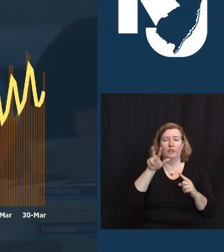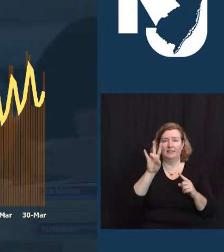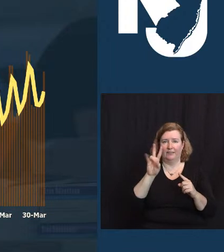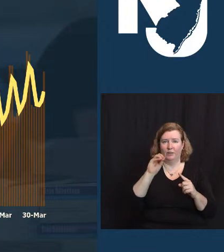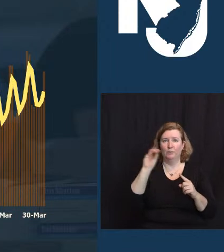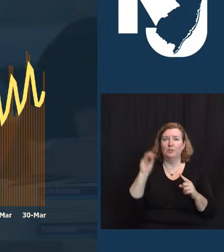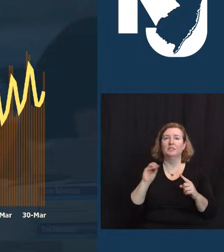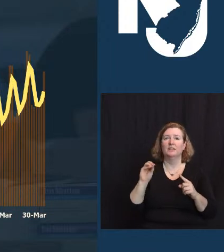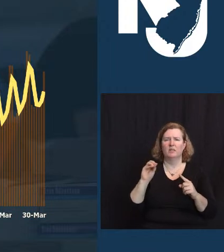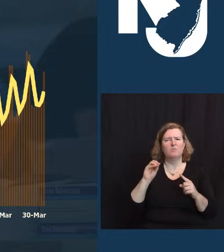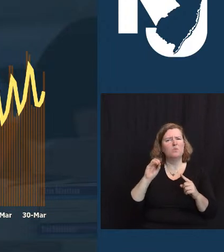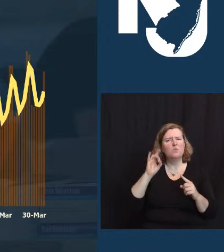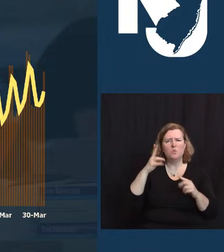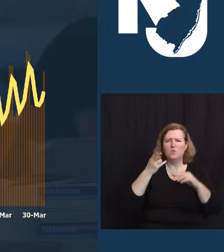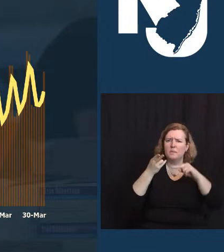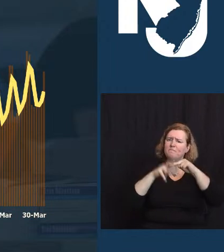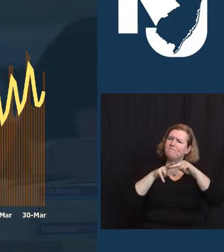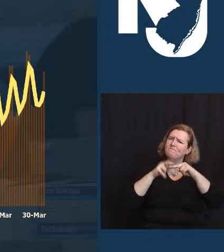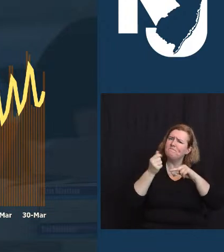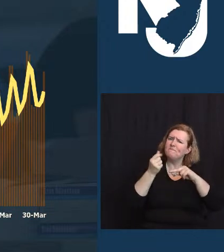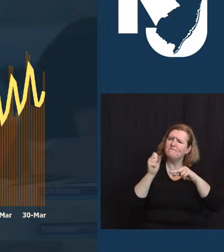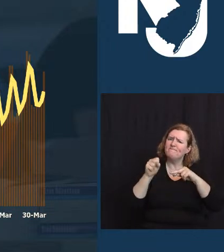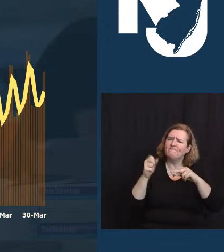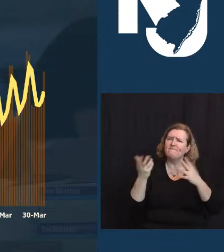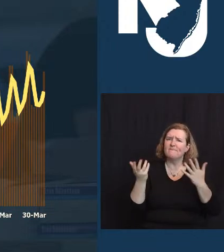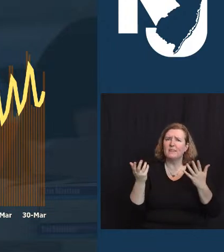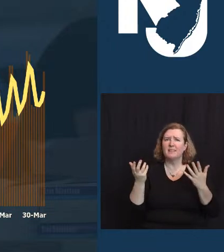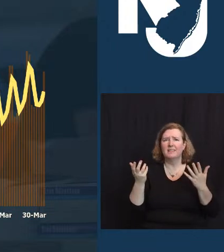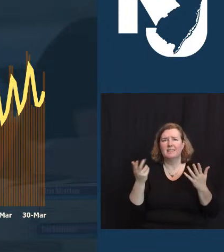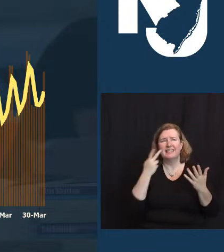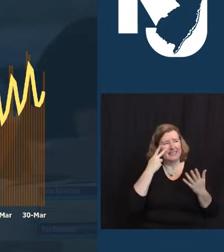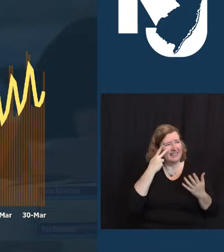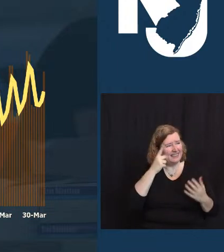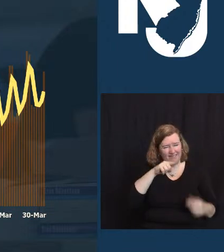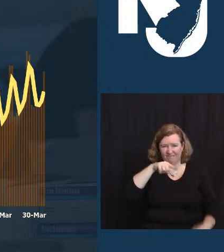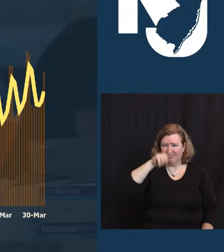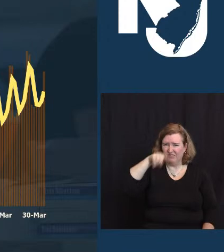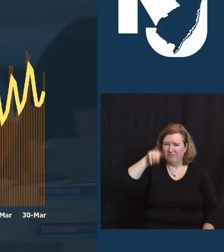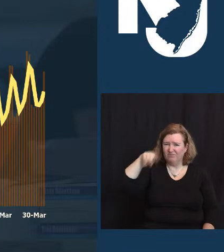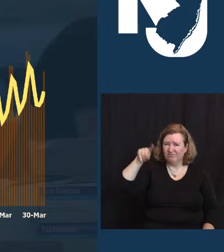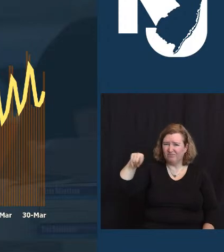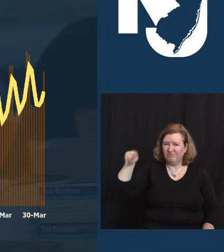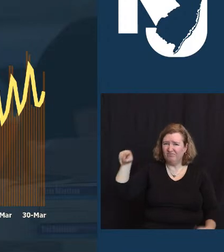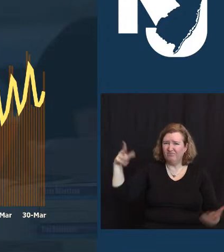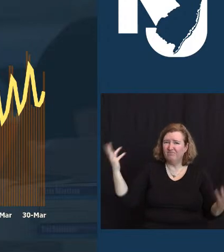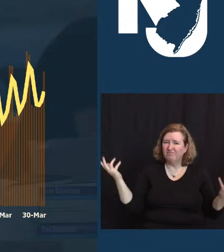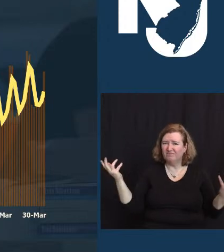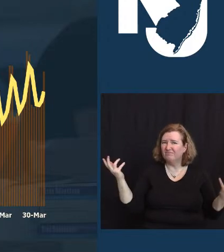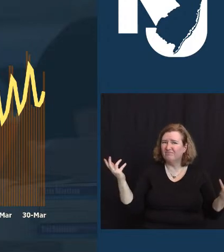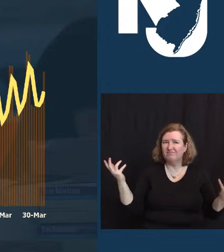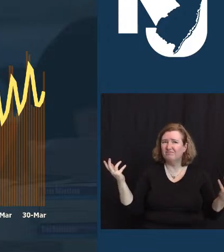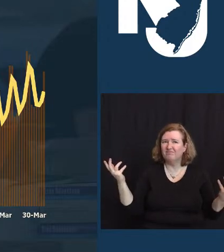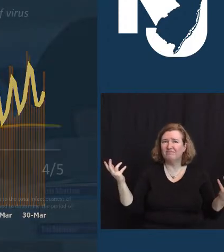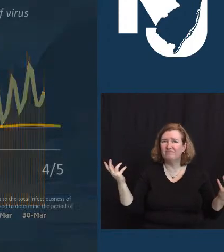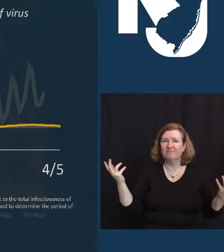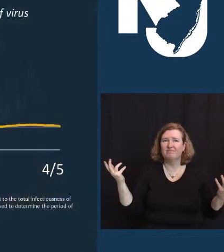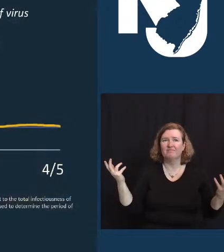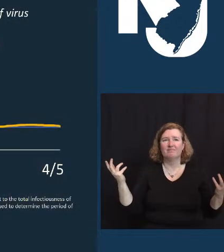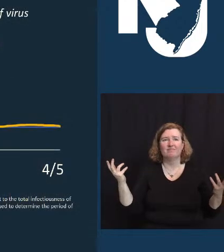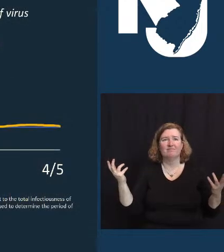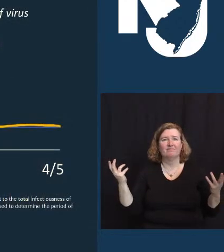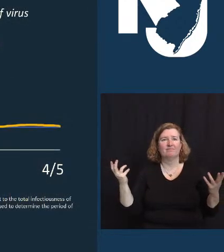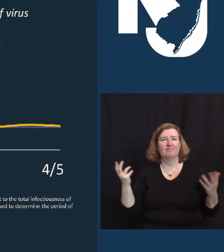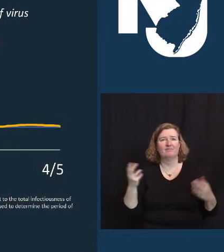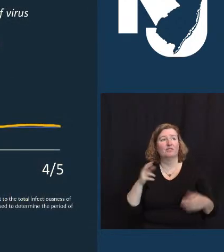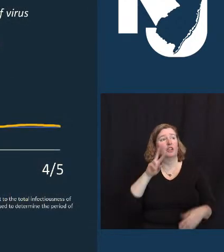not surprisingly, as we see this sawtooth graph that is really stubborn. And the statewide rate of